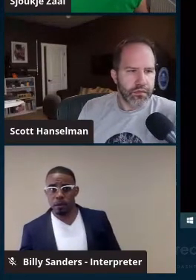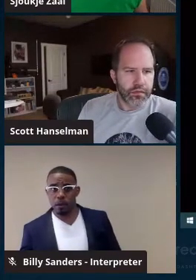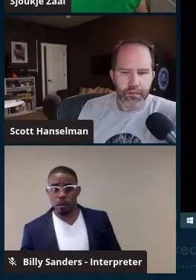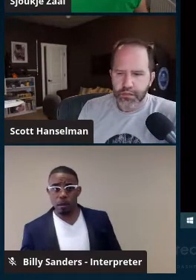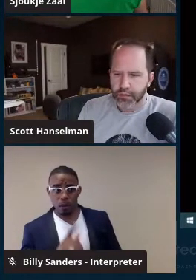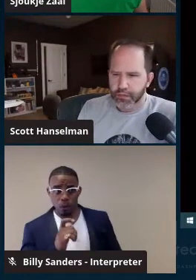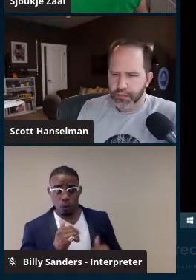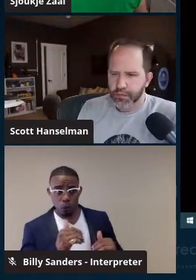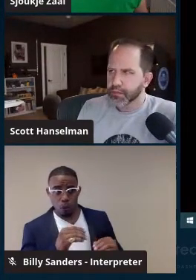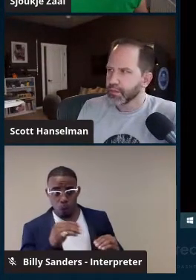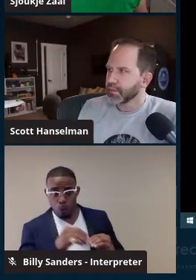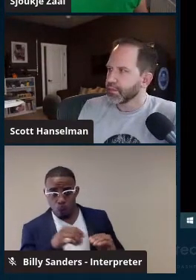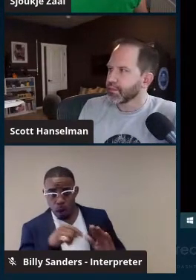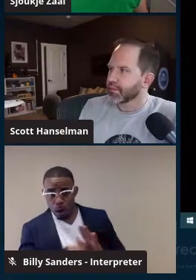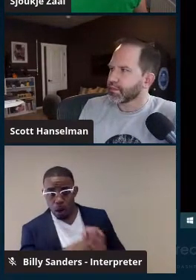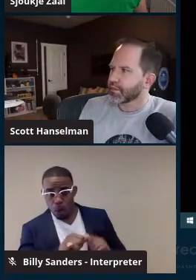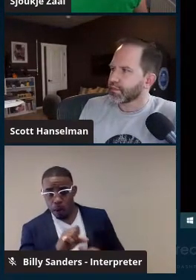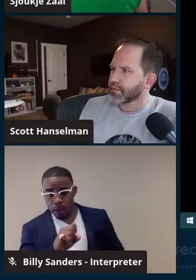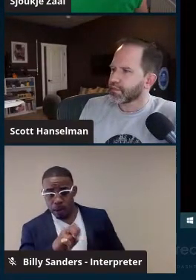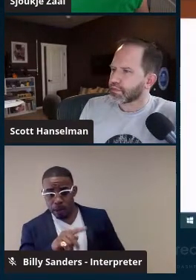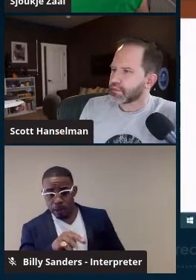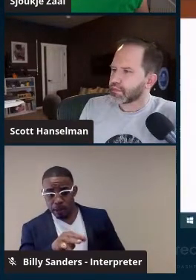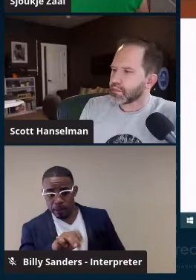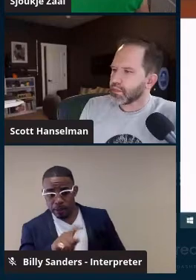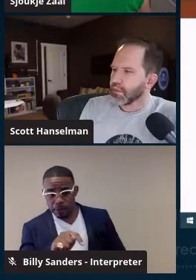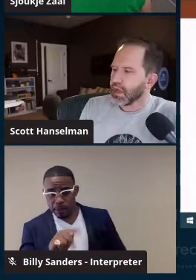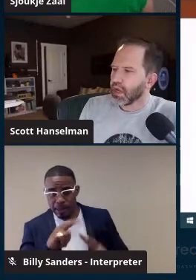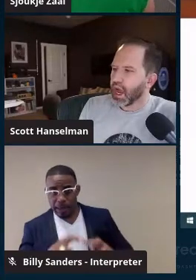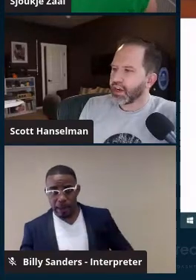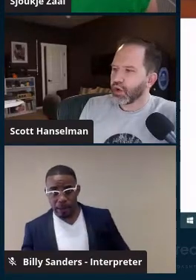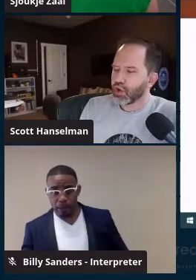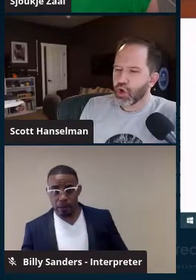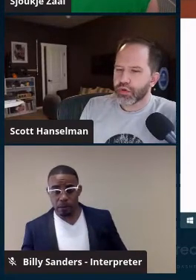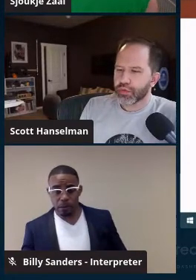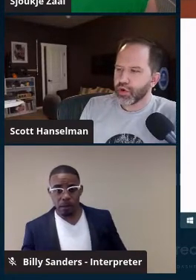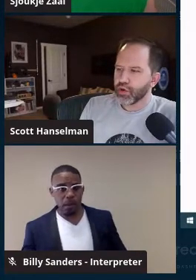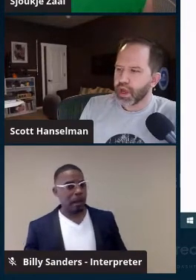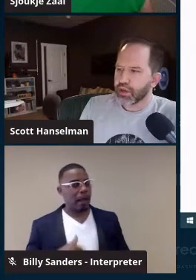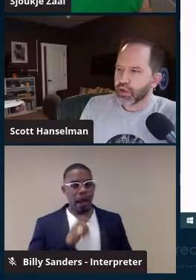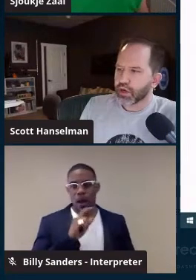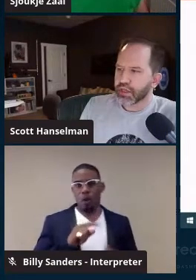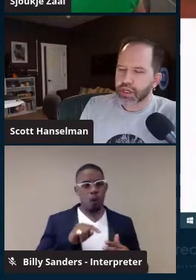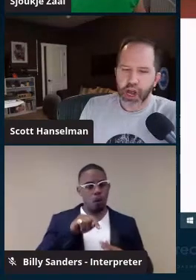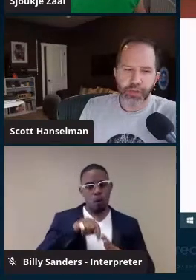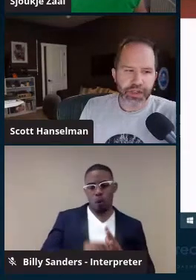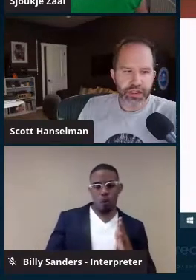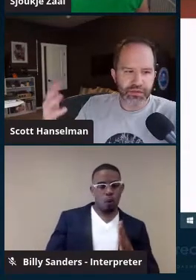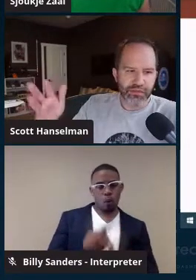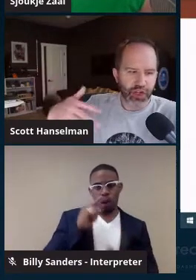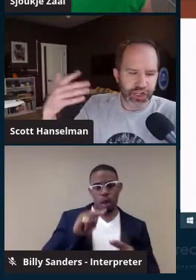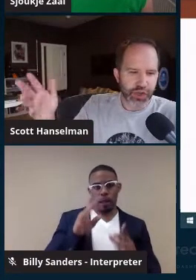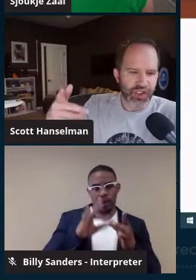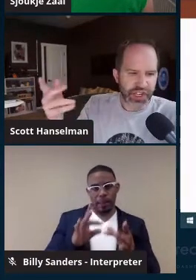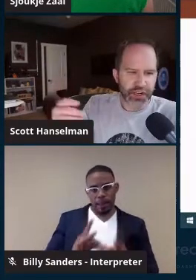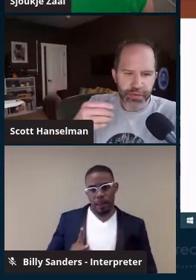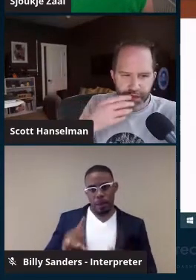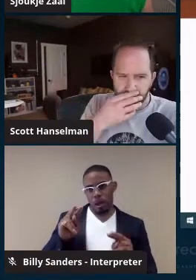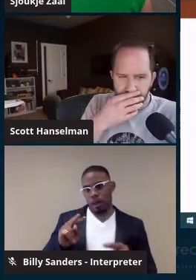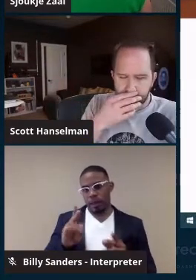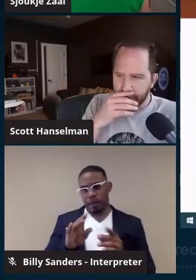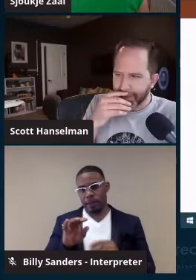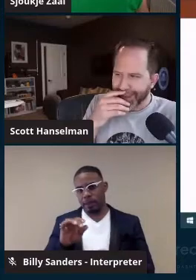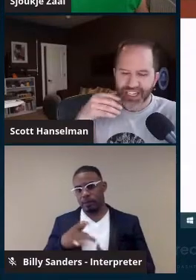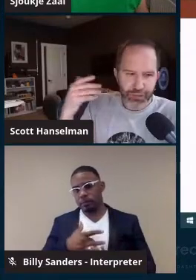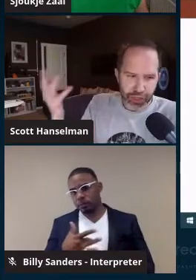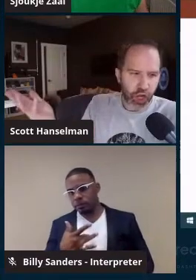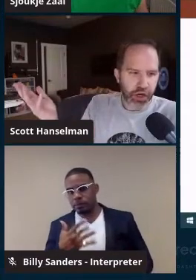with sentiment analysis on this blog? I don't go through and look at the comments and look at their sentiment. I